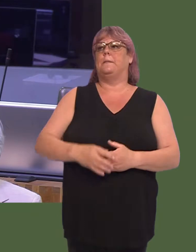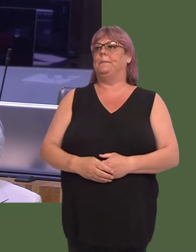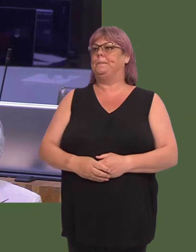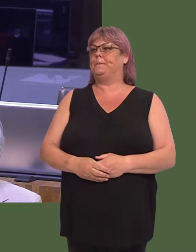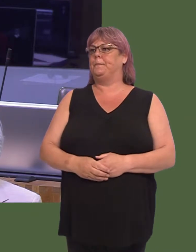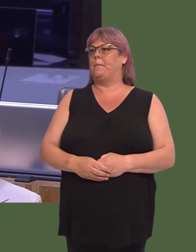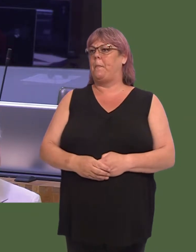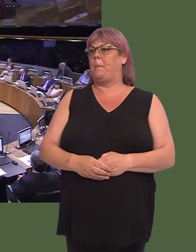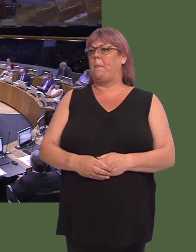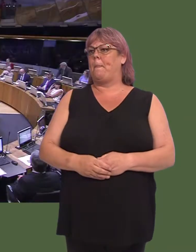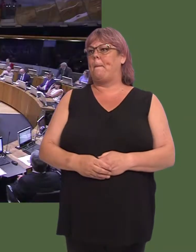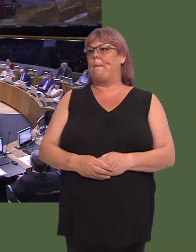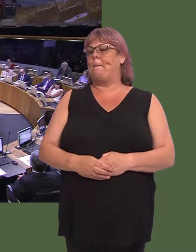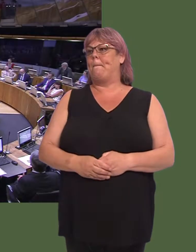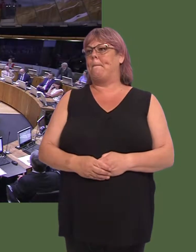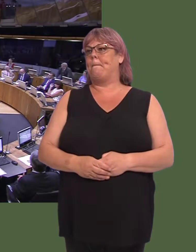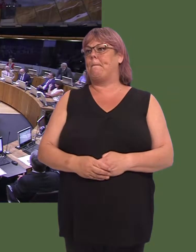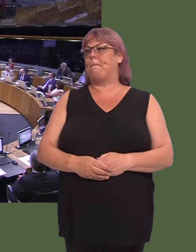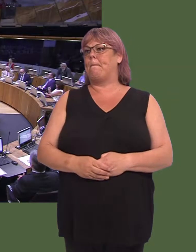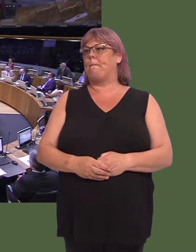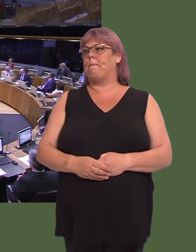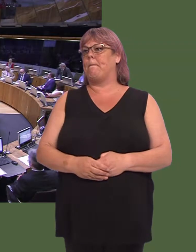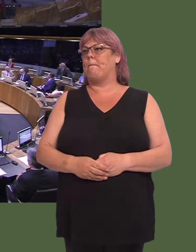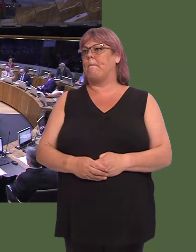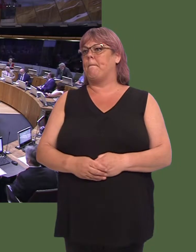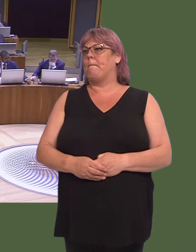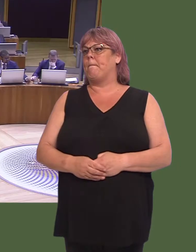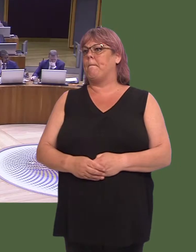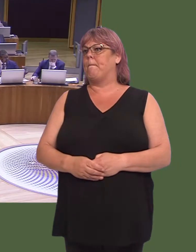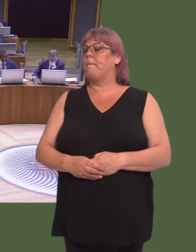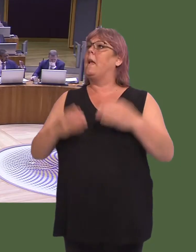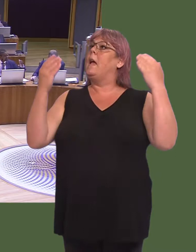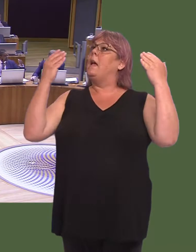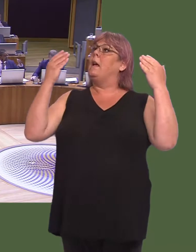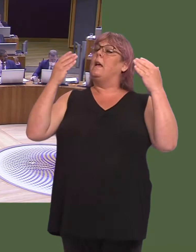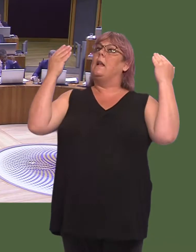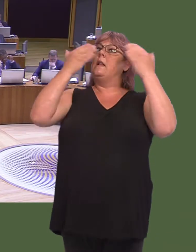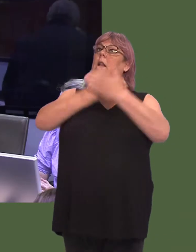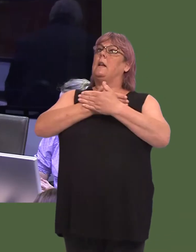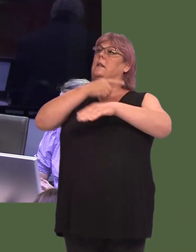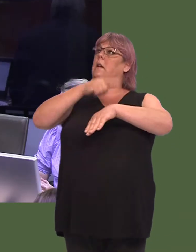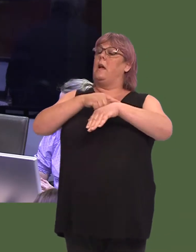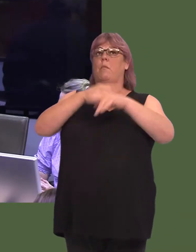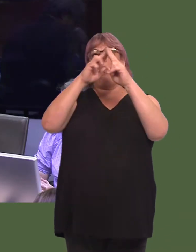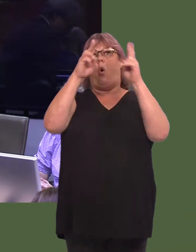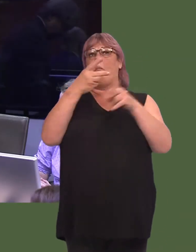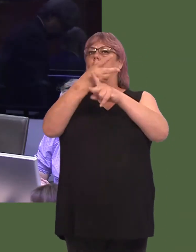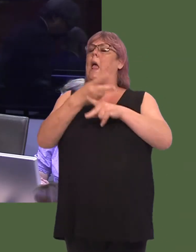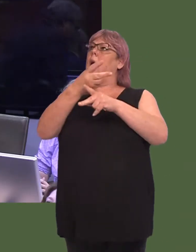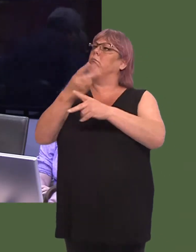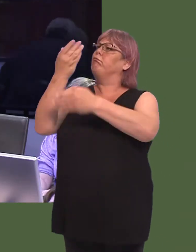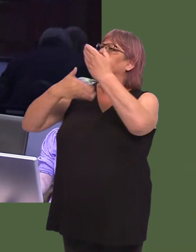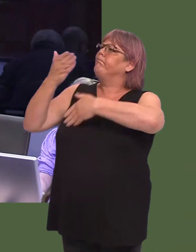6, Dailoid. Question 6, Dailoid. Thank you, Llywydd. Will the First Minister make a statement on the provision of night-time domiciliary